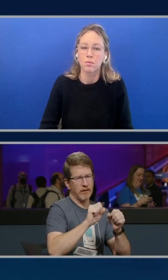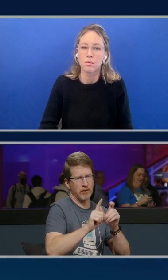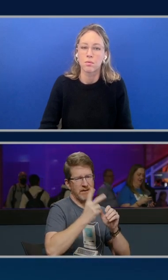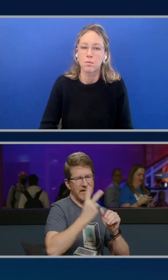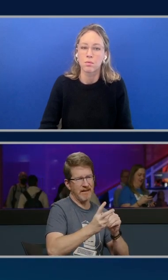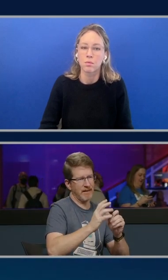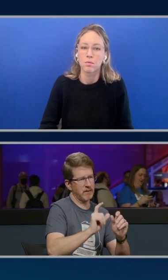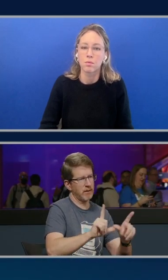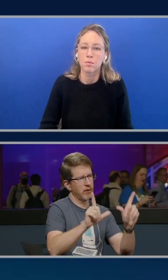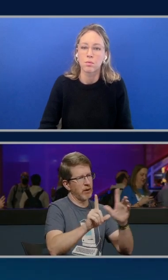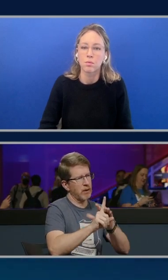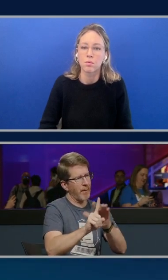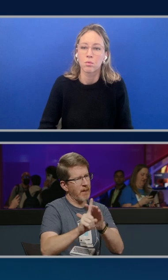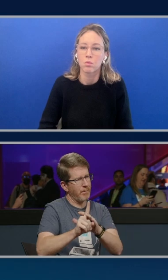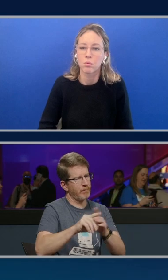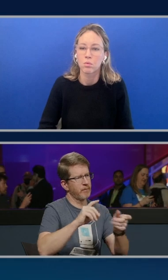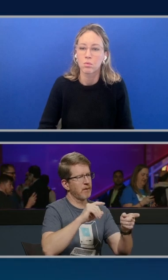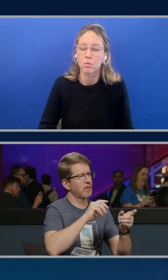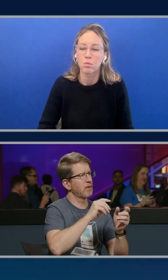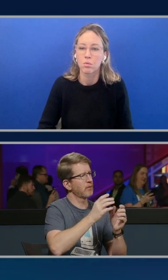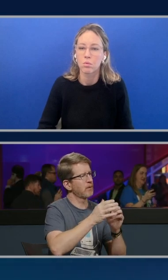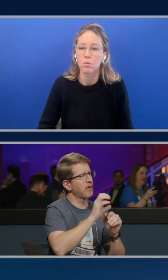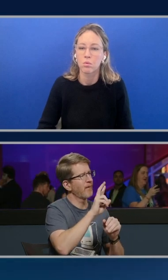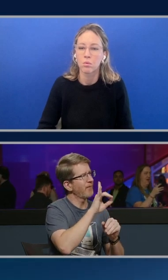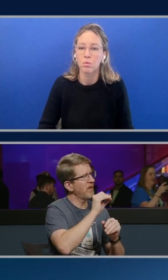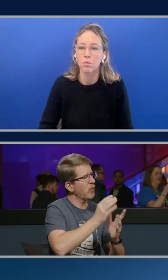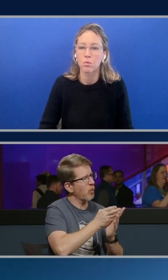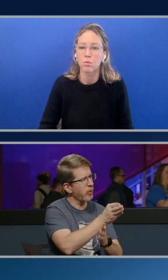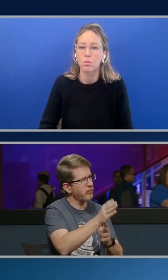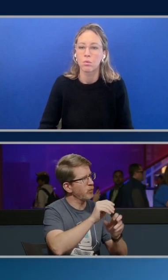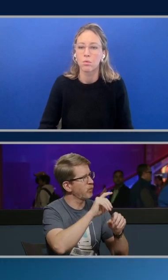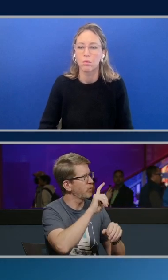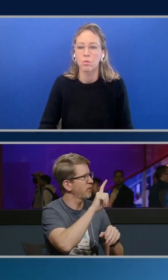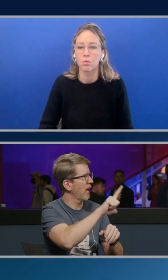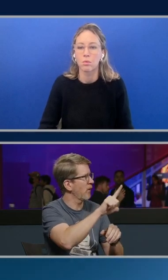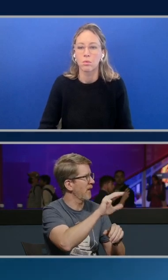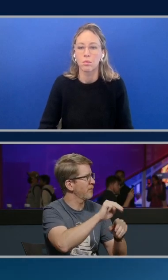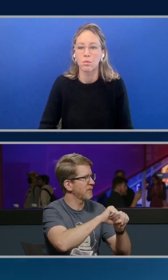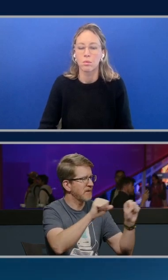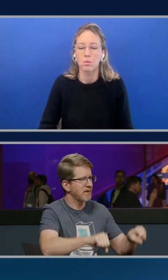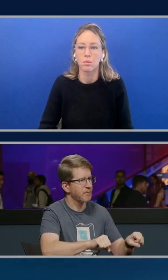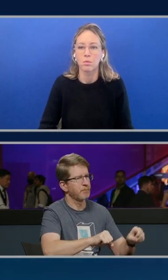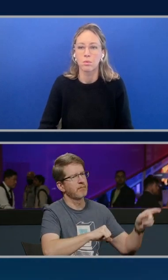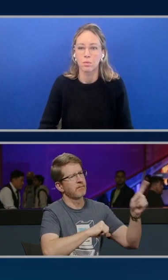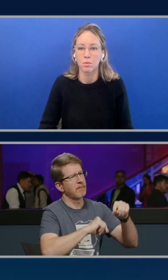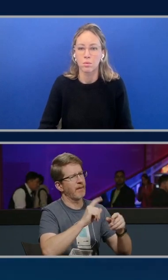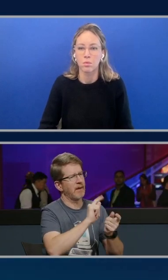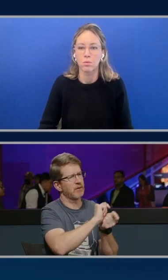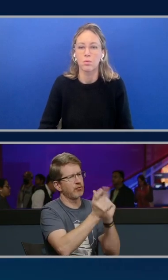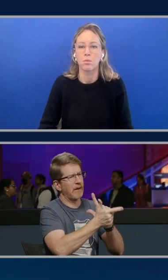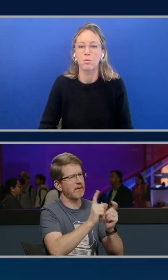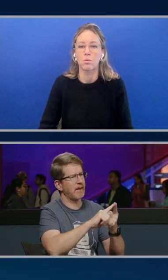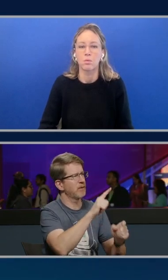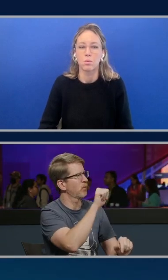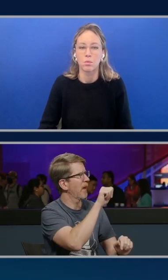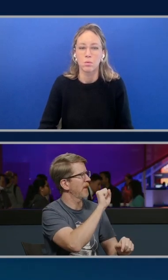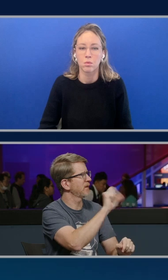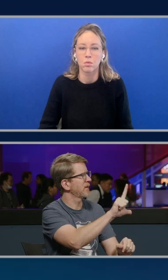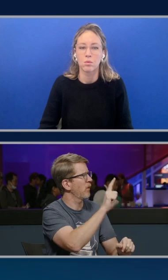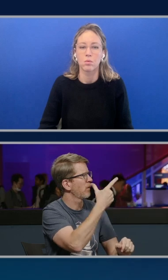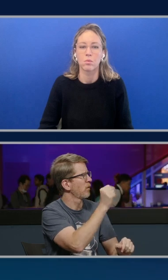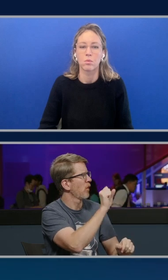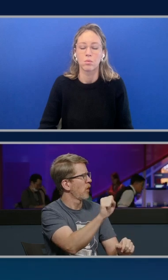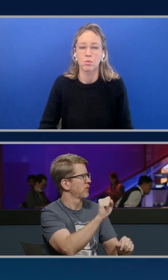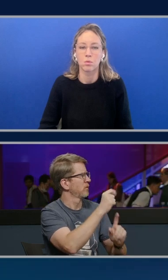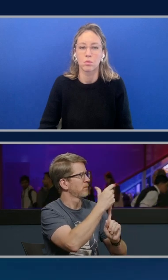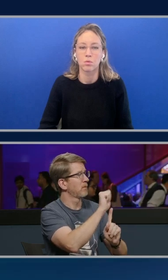talk from reInvent last year, and you can see those things coming up here. Now the video is going through the LLM. It's